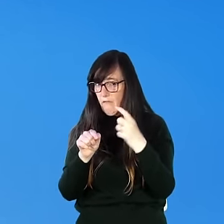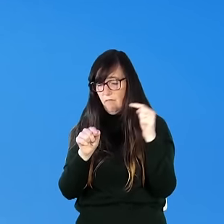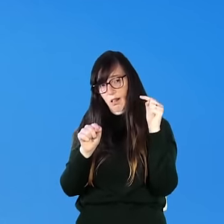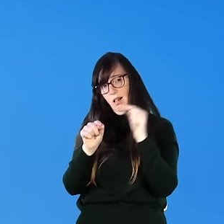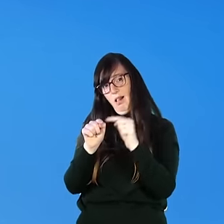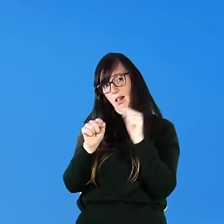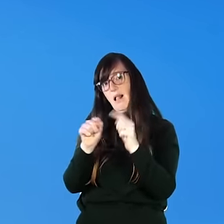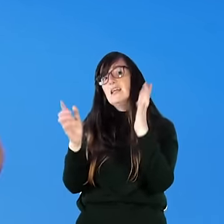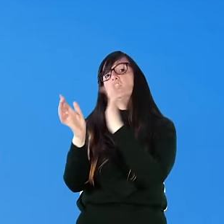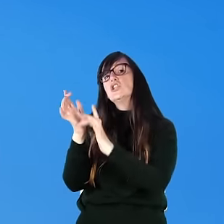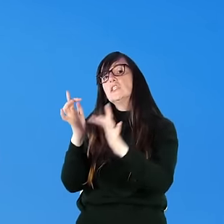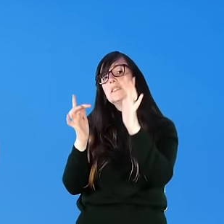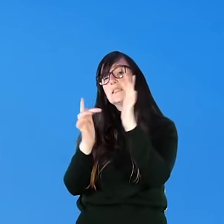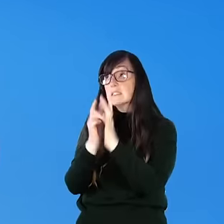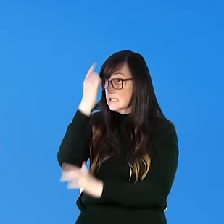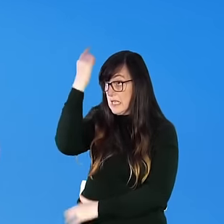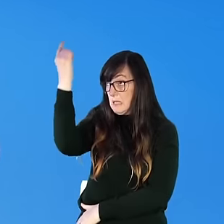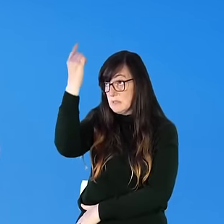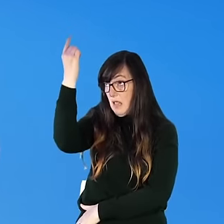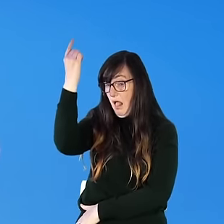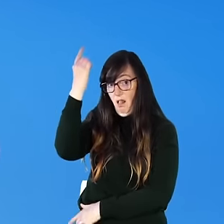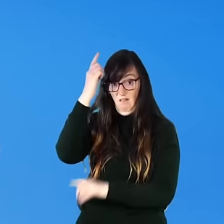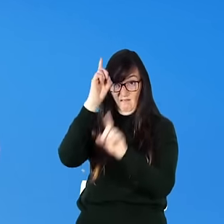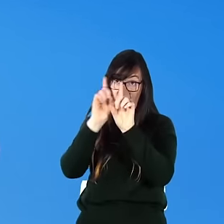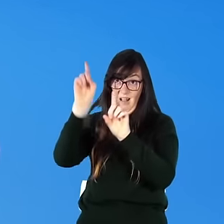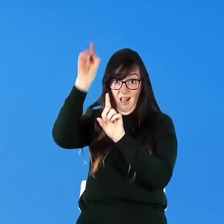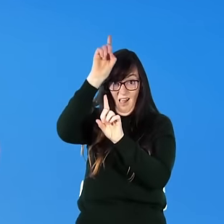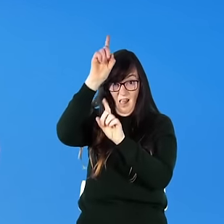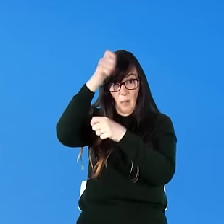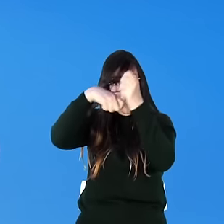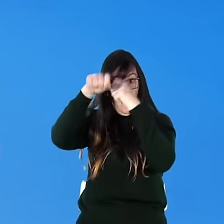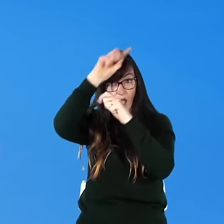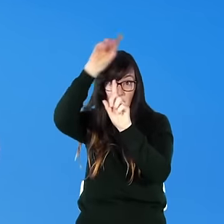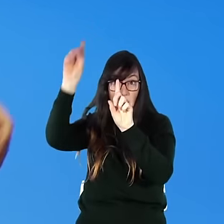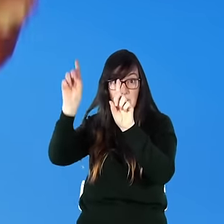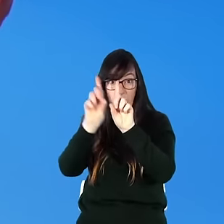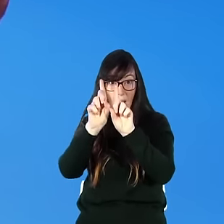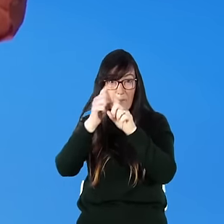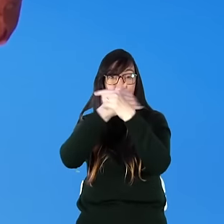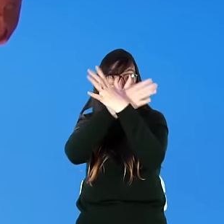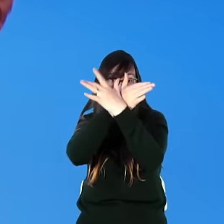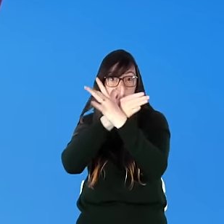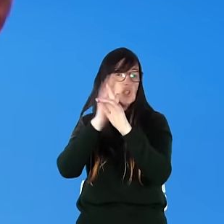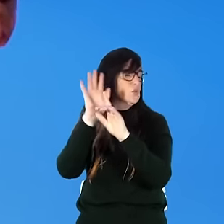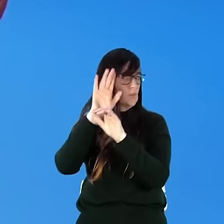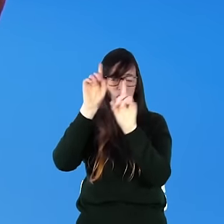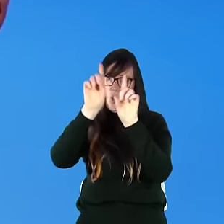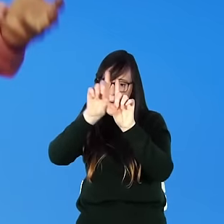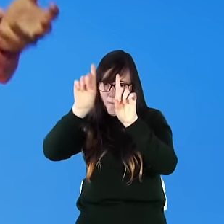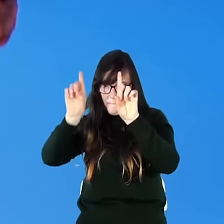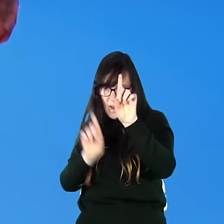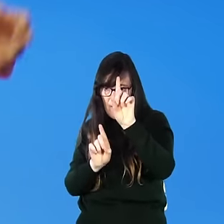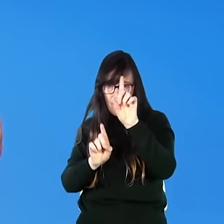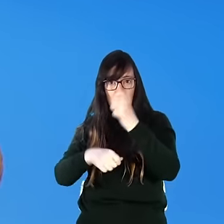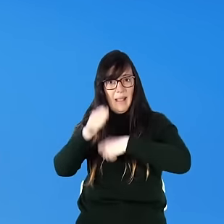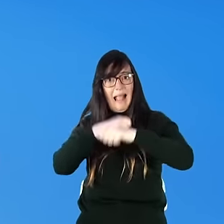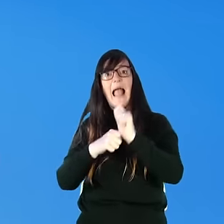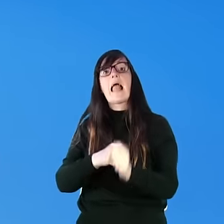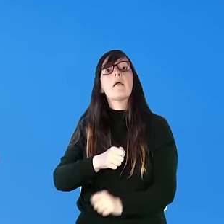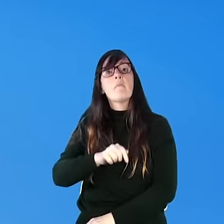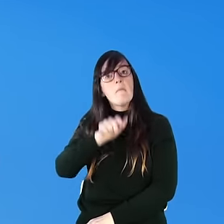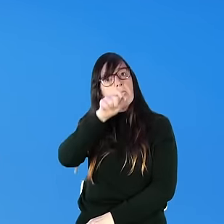Jesus Christ did not become an angel to die for angels. He became a man to die for men and